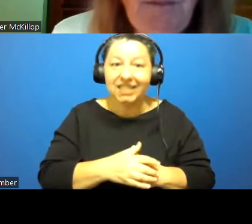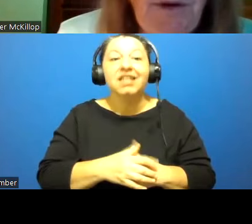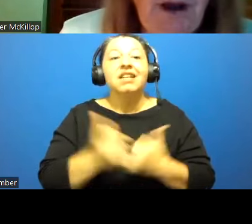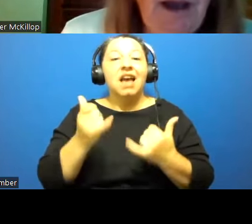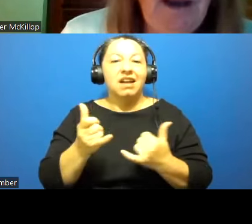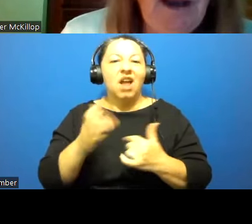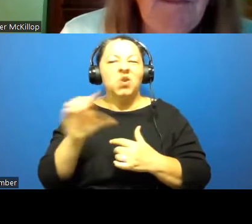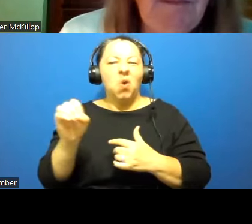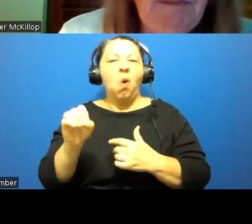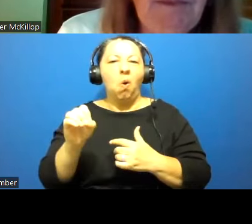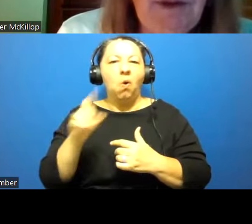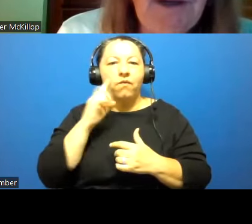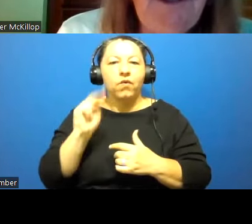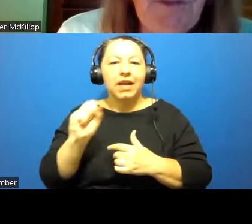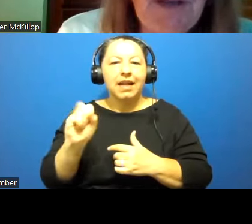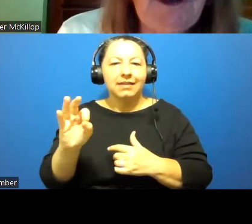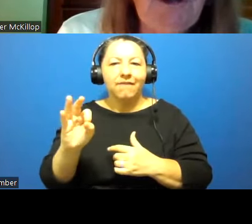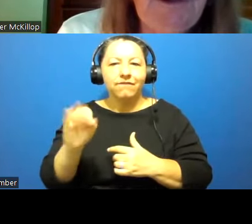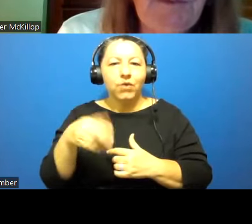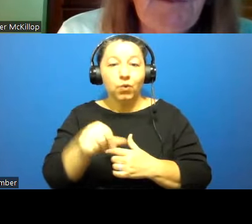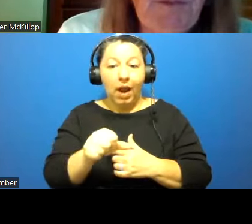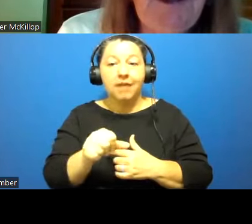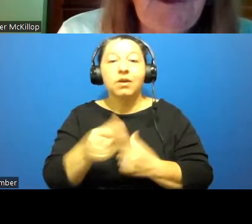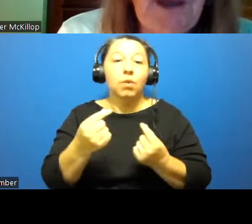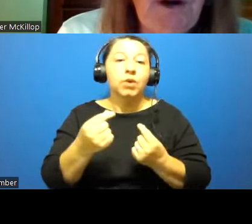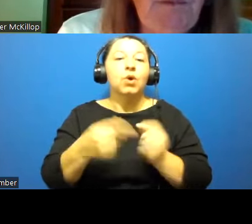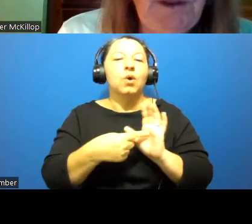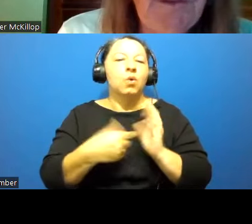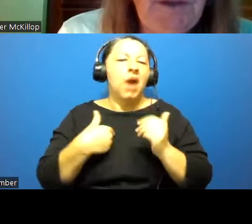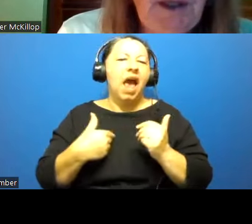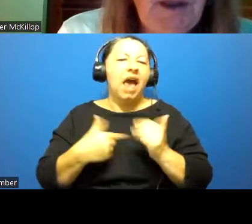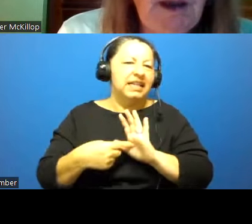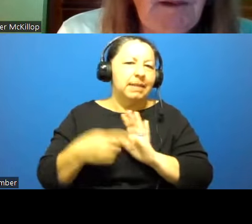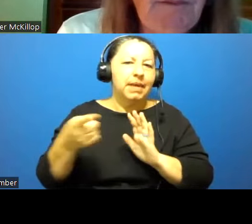we put on an exhibit at the Tourism Information Center with